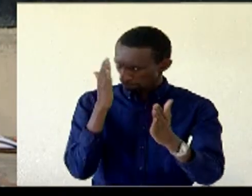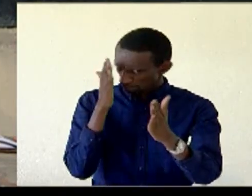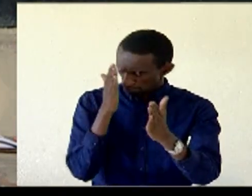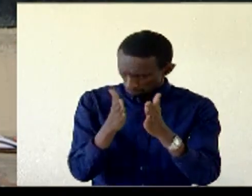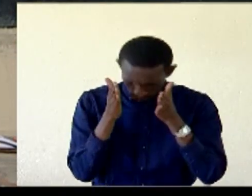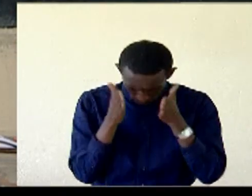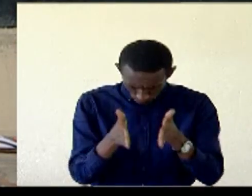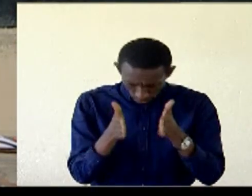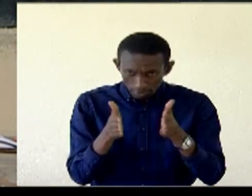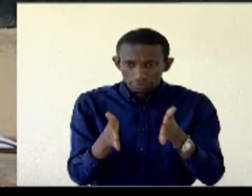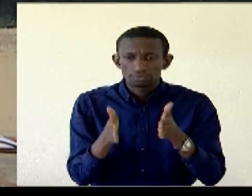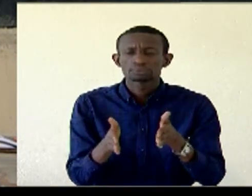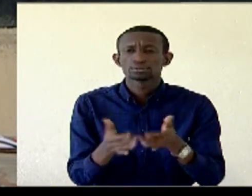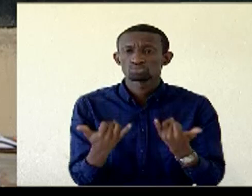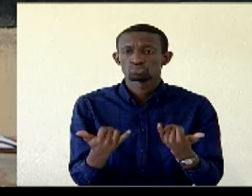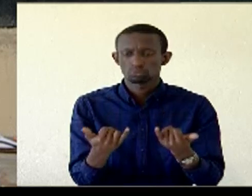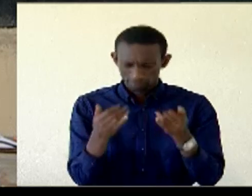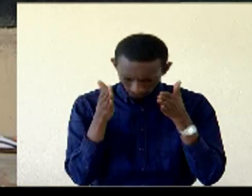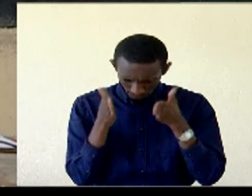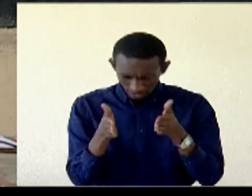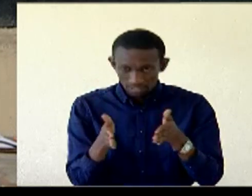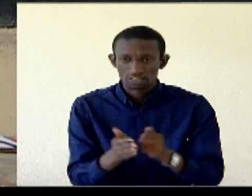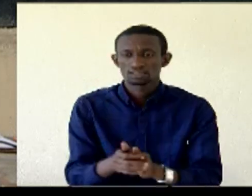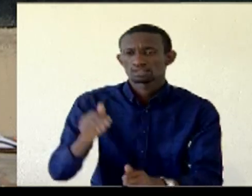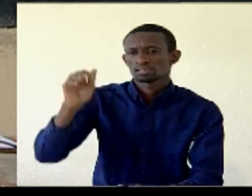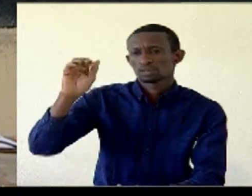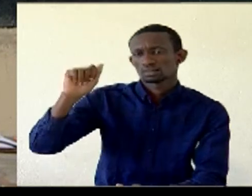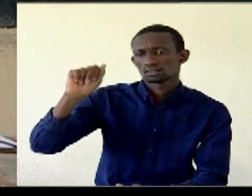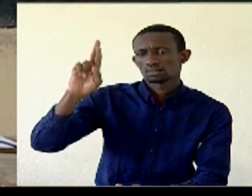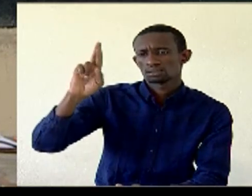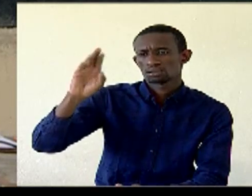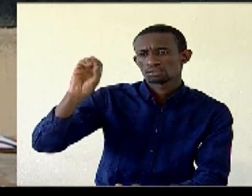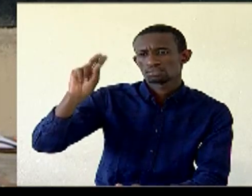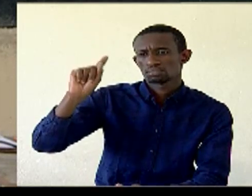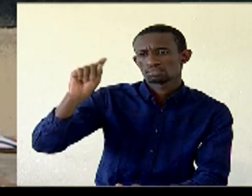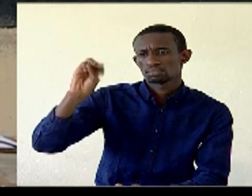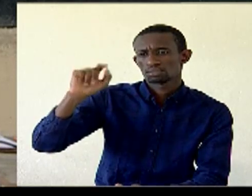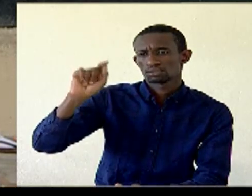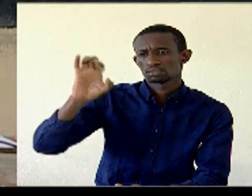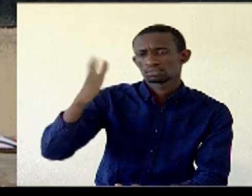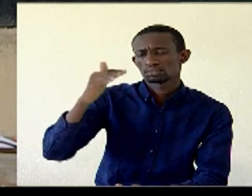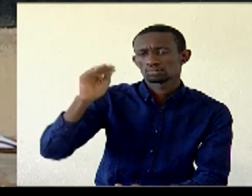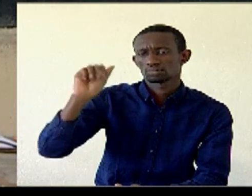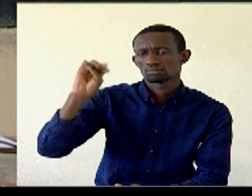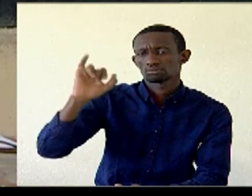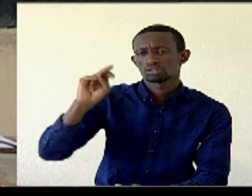aromatic ring, not the other one. So you may have either N with